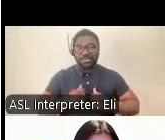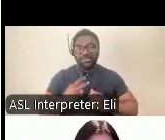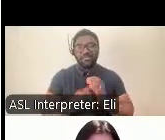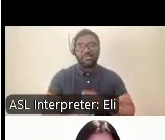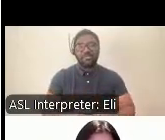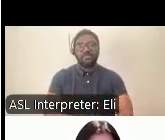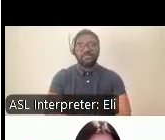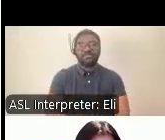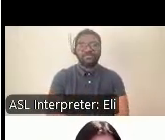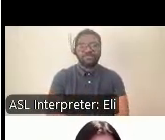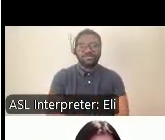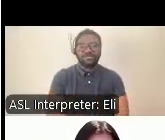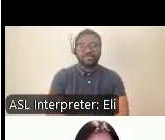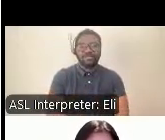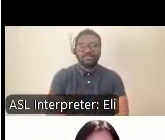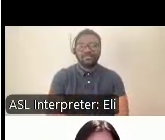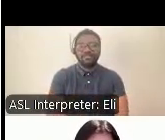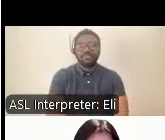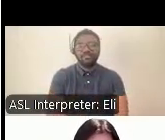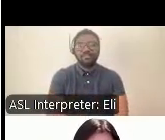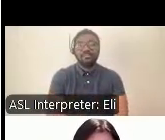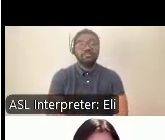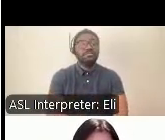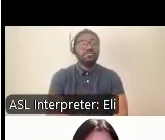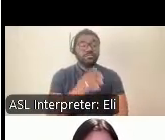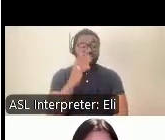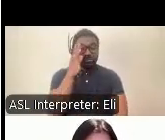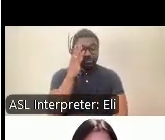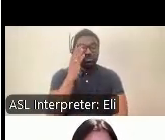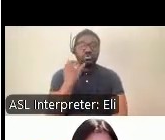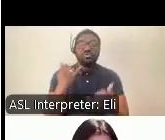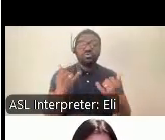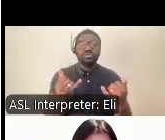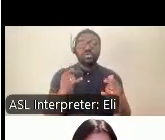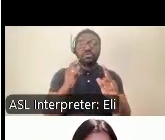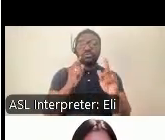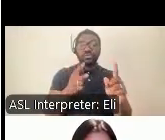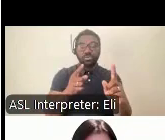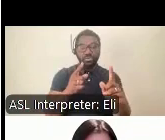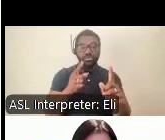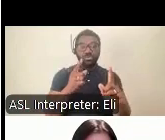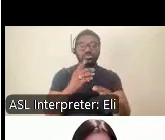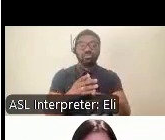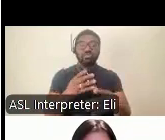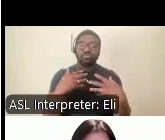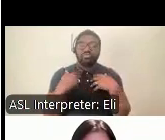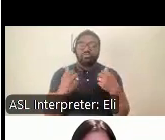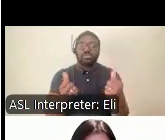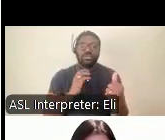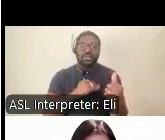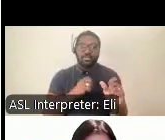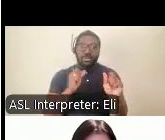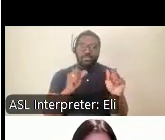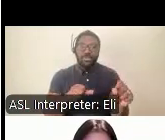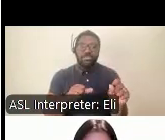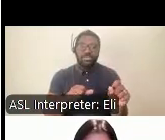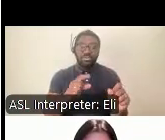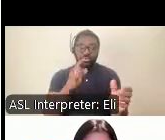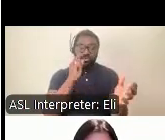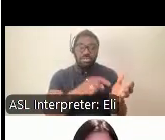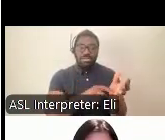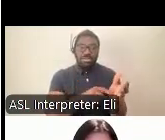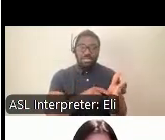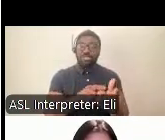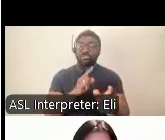So let's talk a strategy. Today's goal is to strengthen our ability to recognize, respond to, and